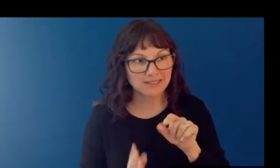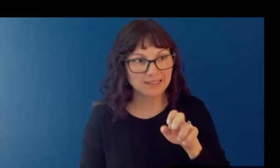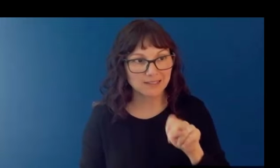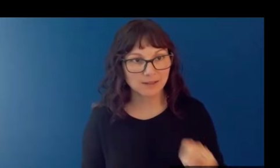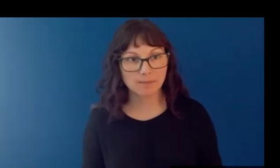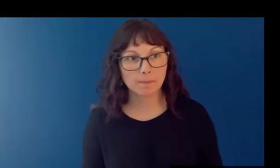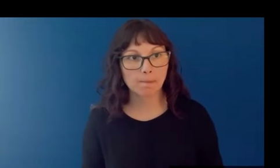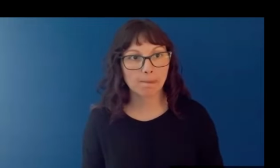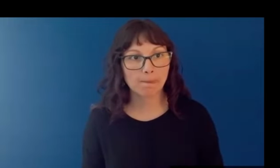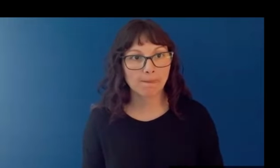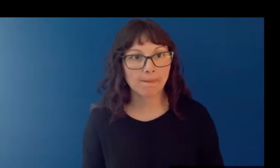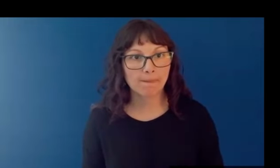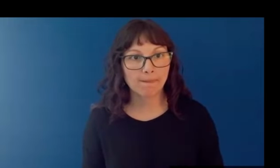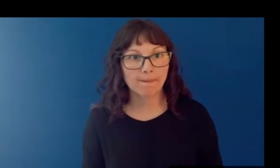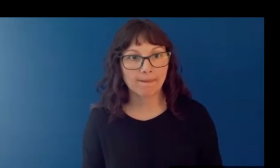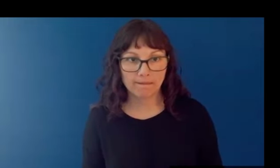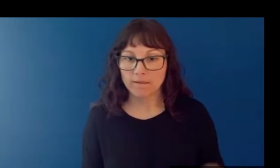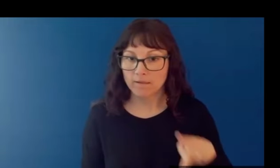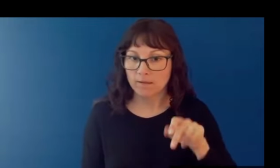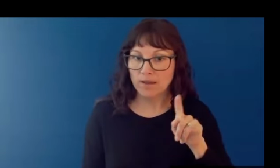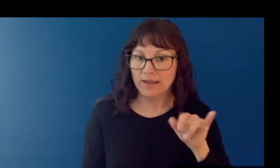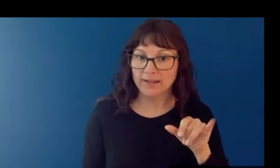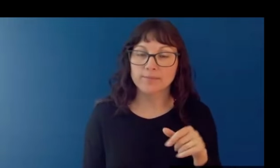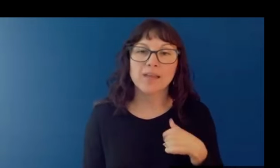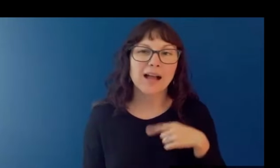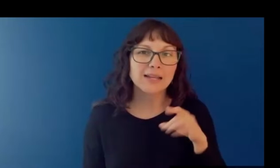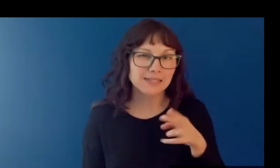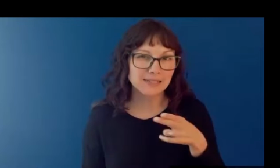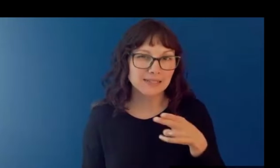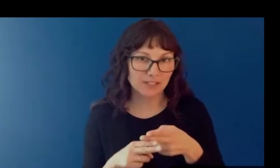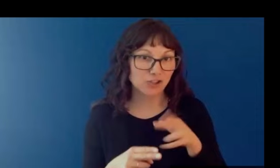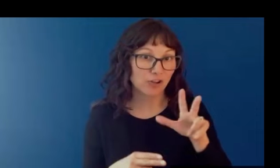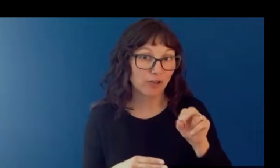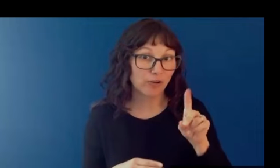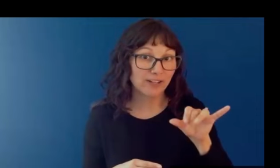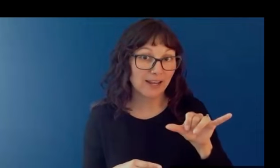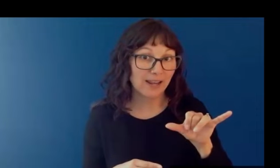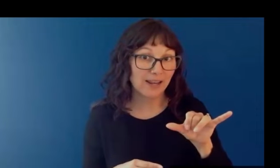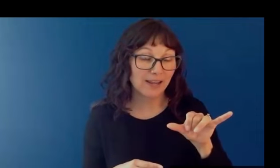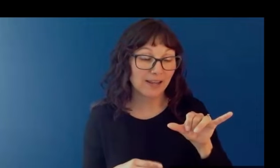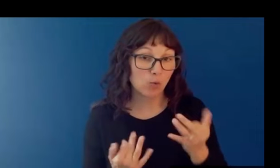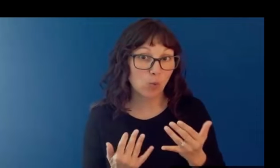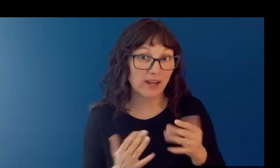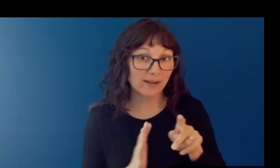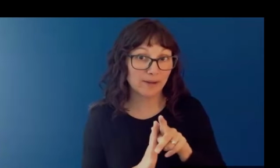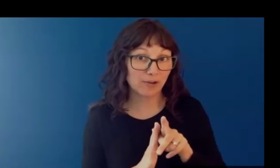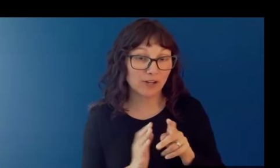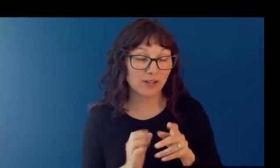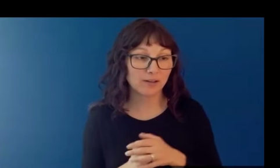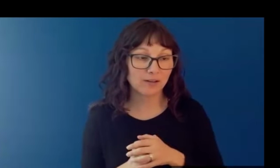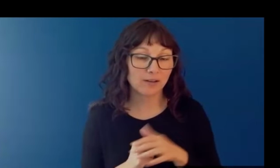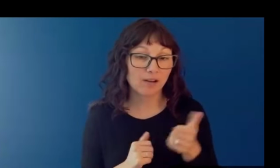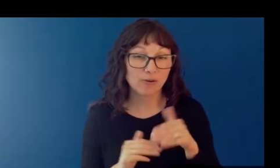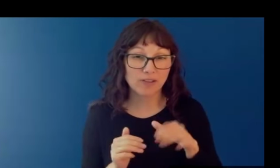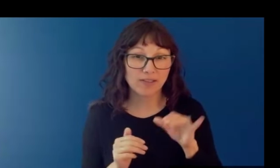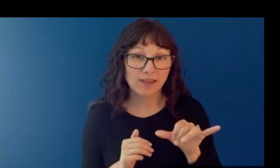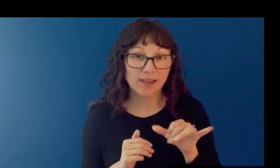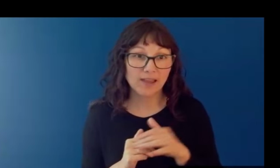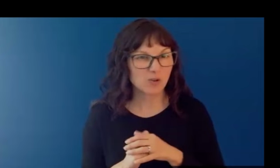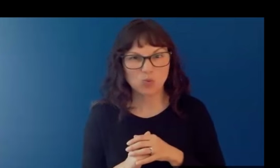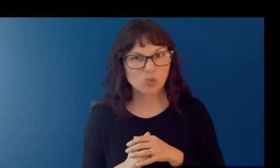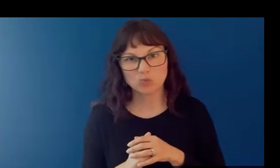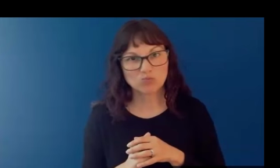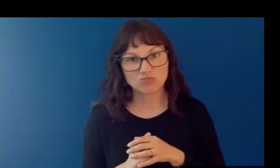um, like I mean, I did say that there's a 30-day waiting period, but other than that,